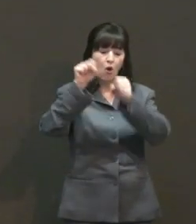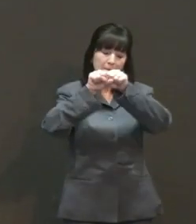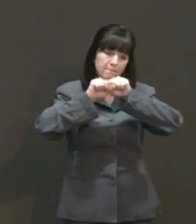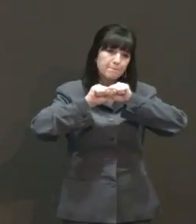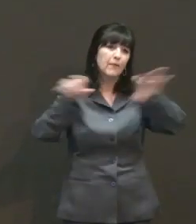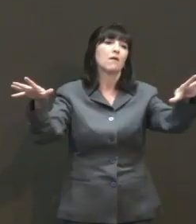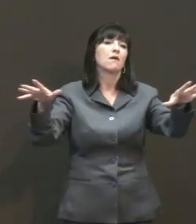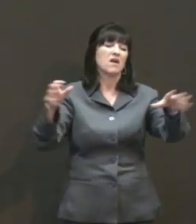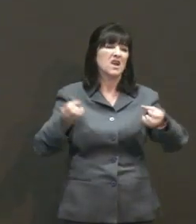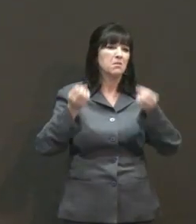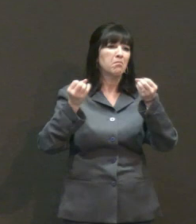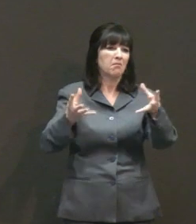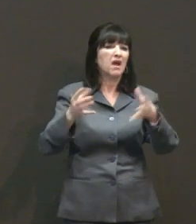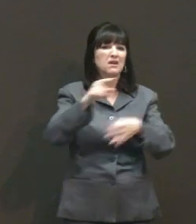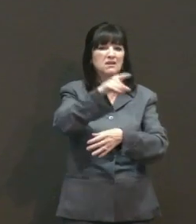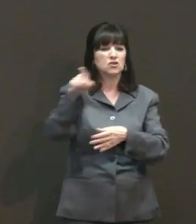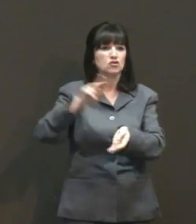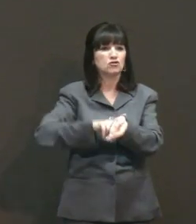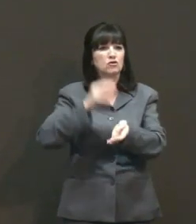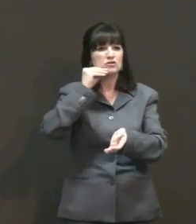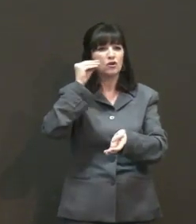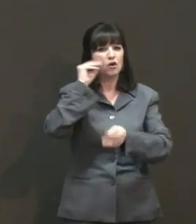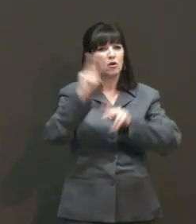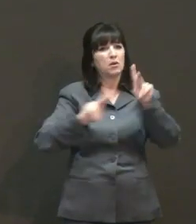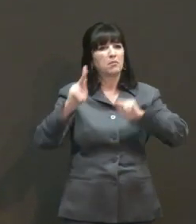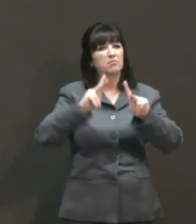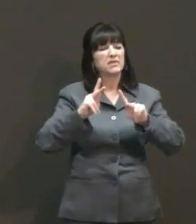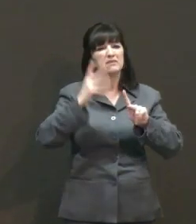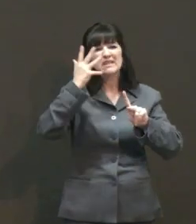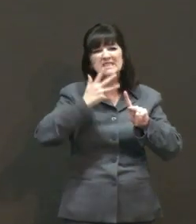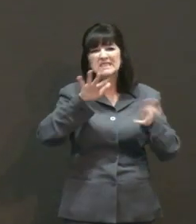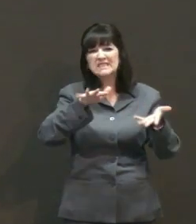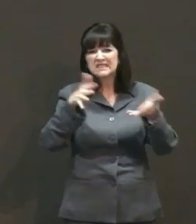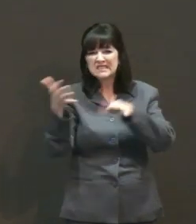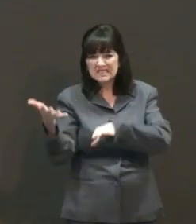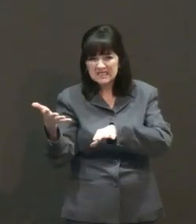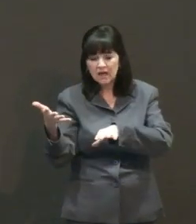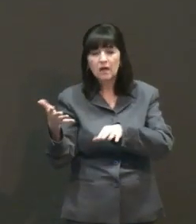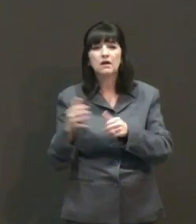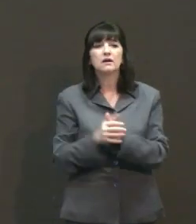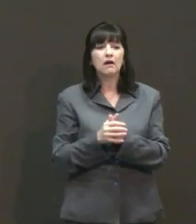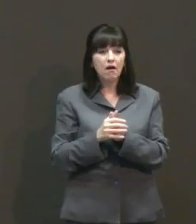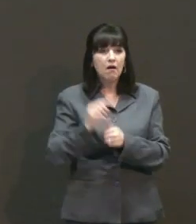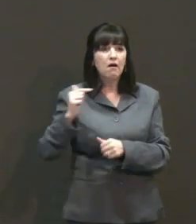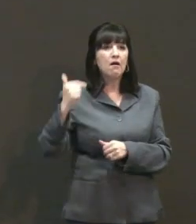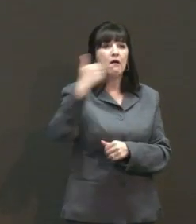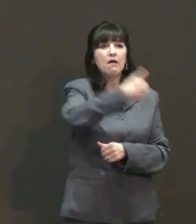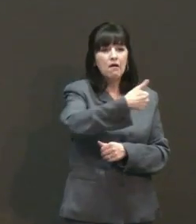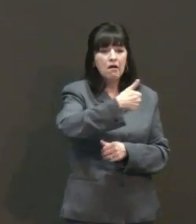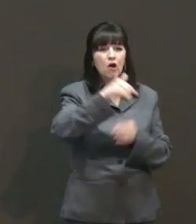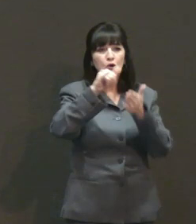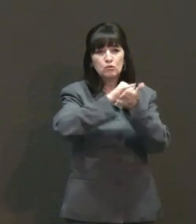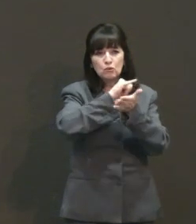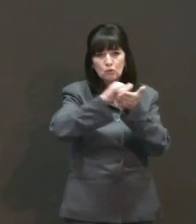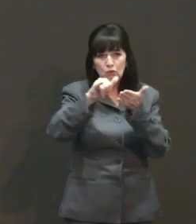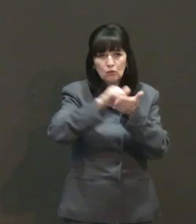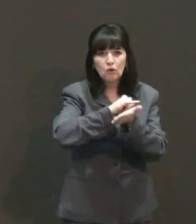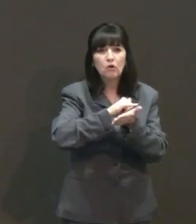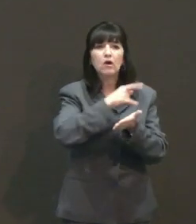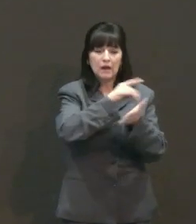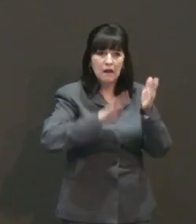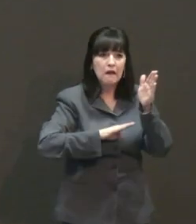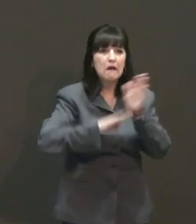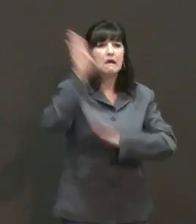We know what is happening now in the state of New York and Metro New York City in terms of that